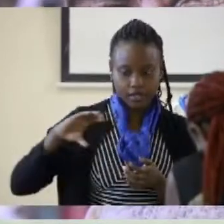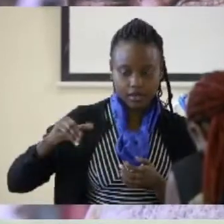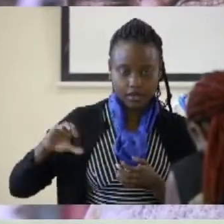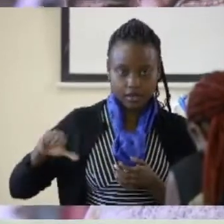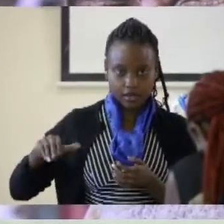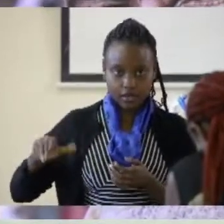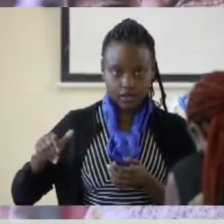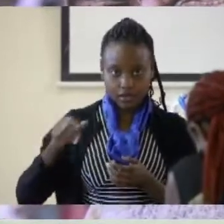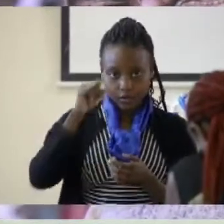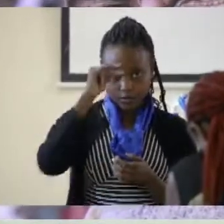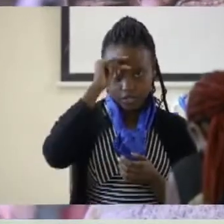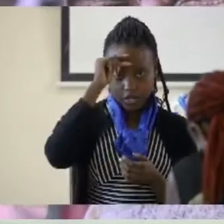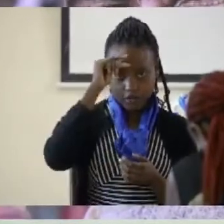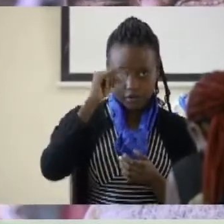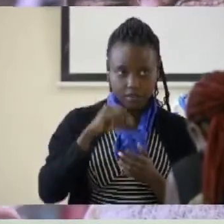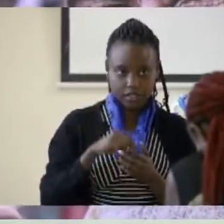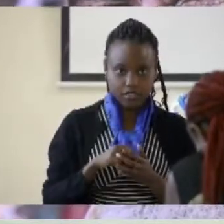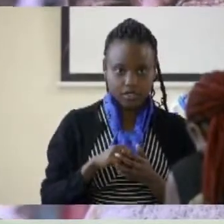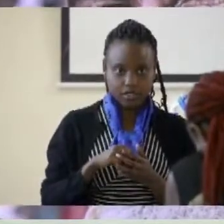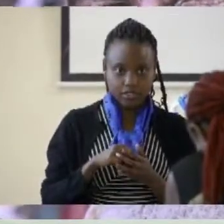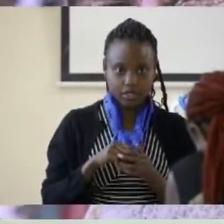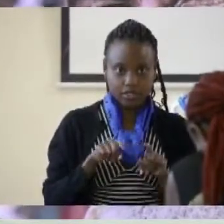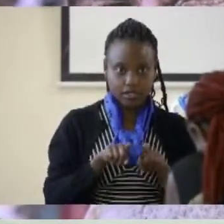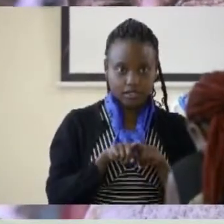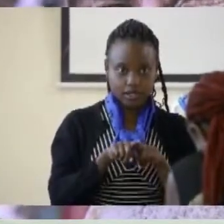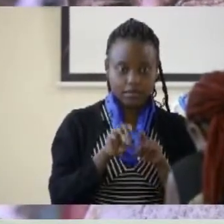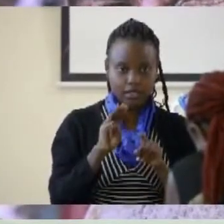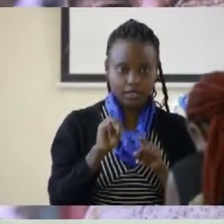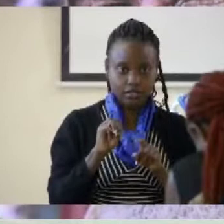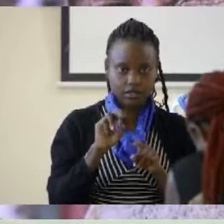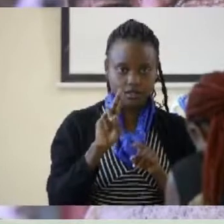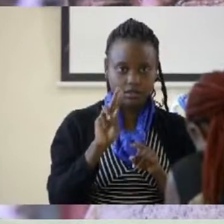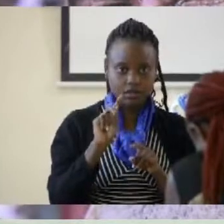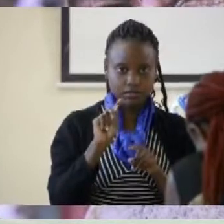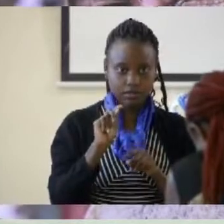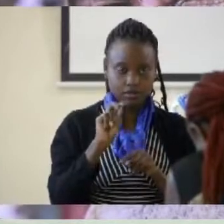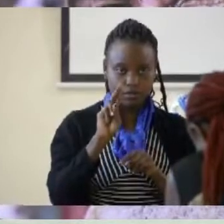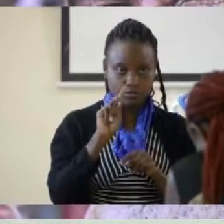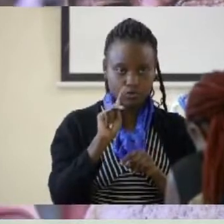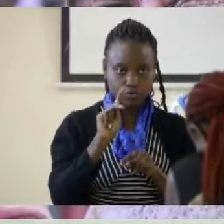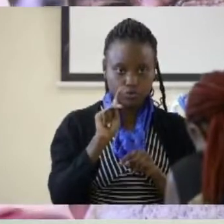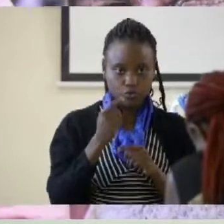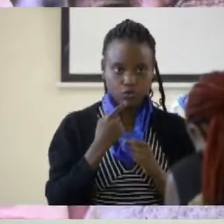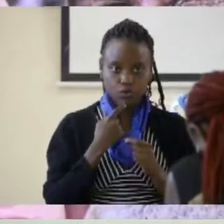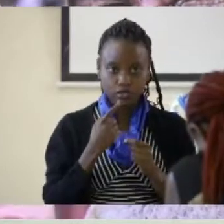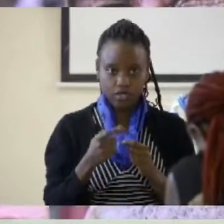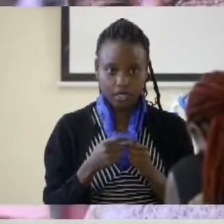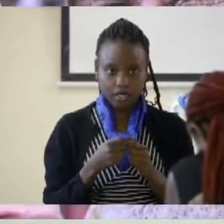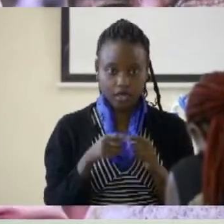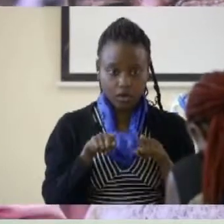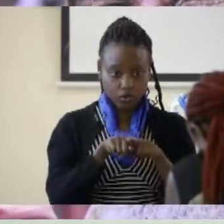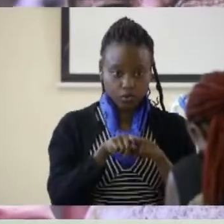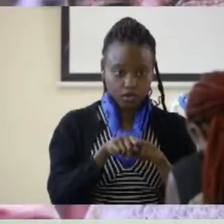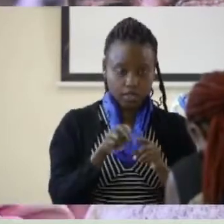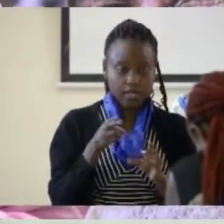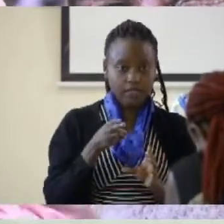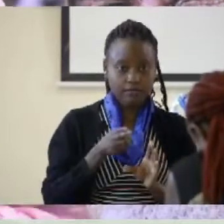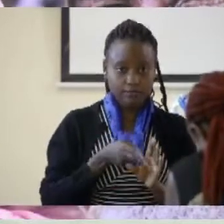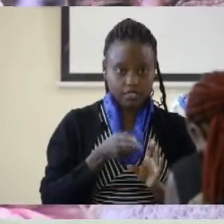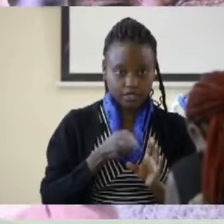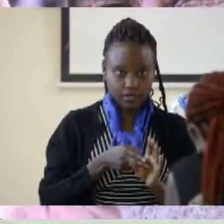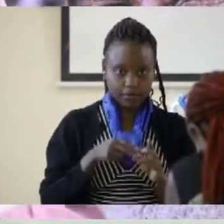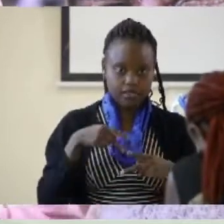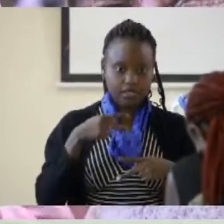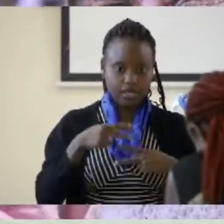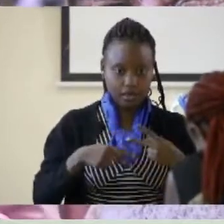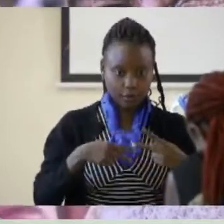government, as Mutuku was trying to argue out, so that they can also participate in the process